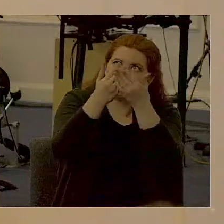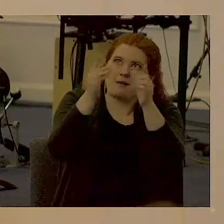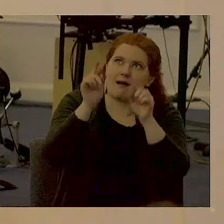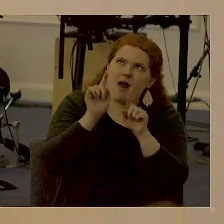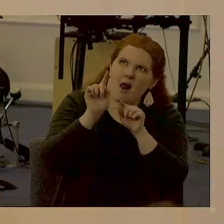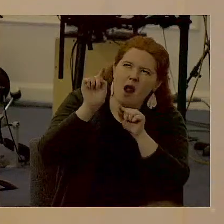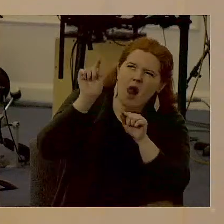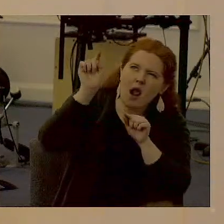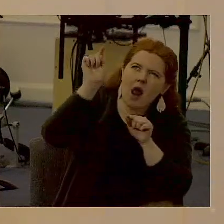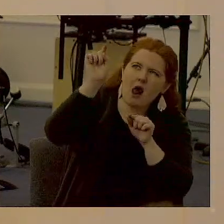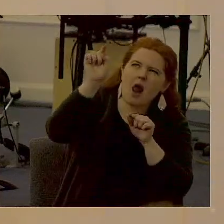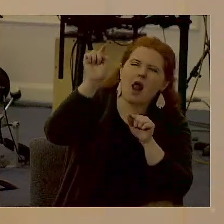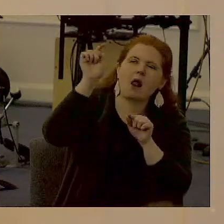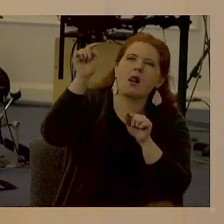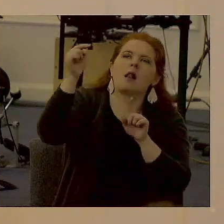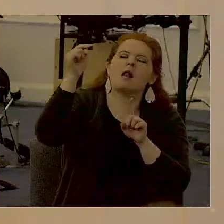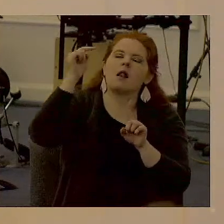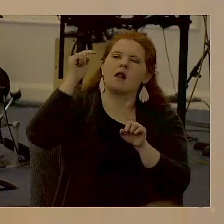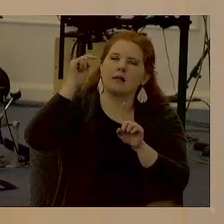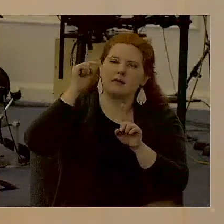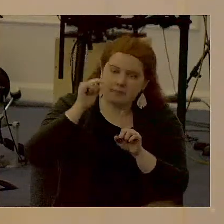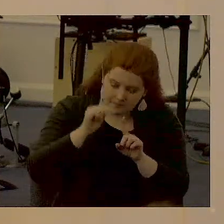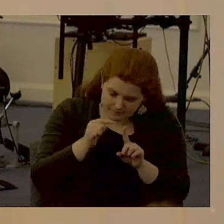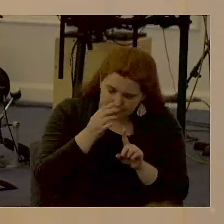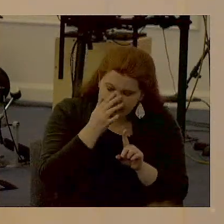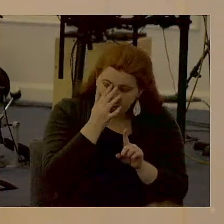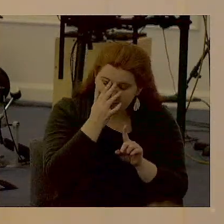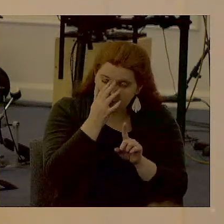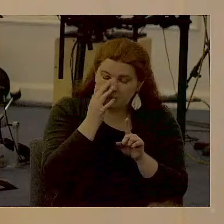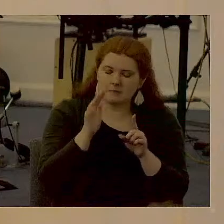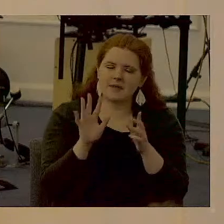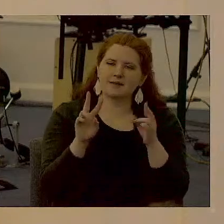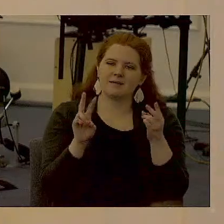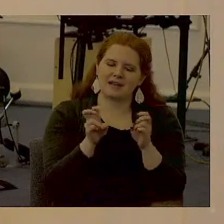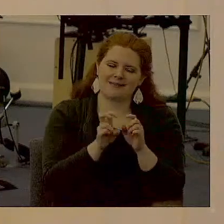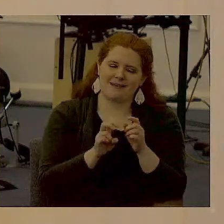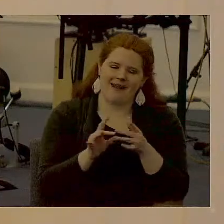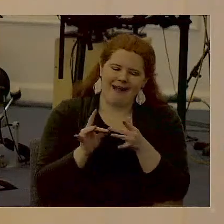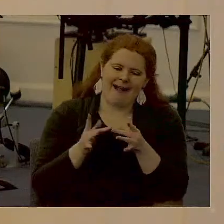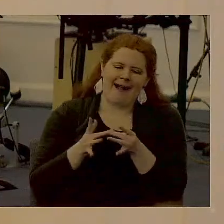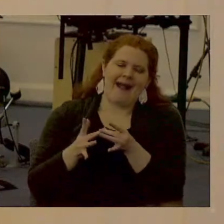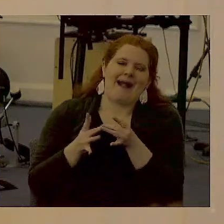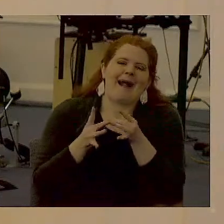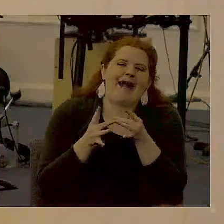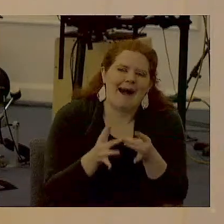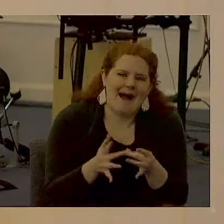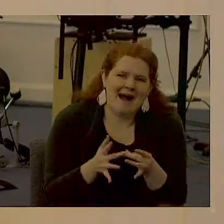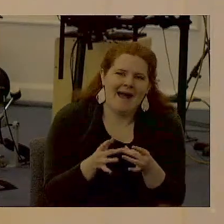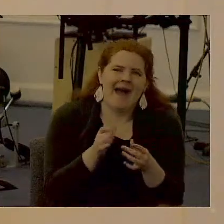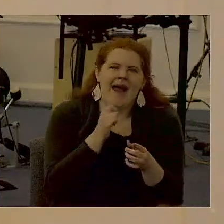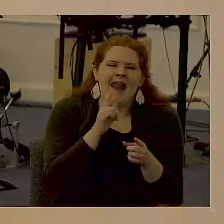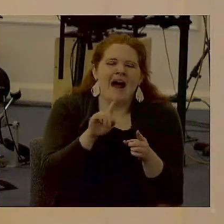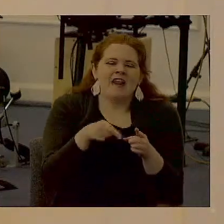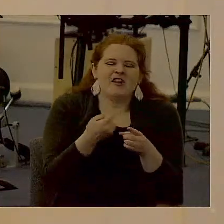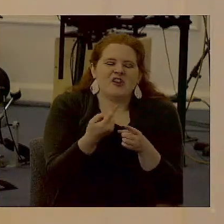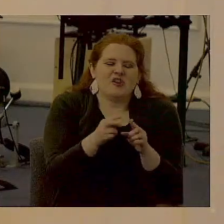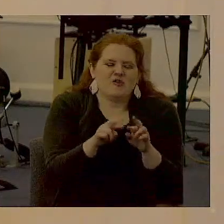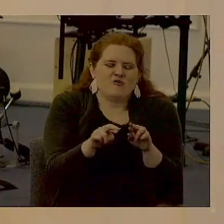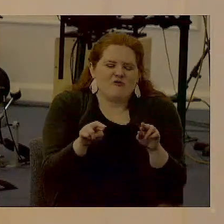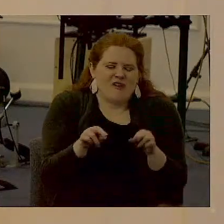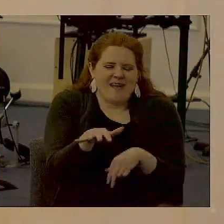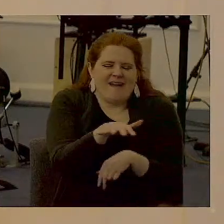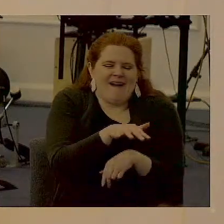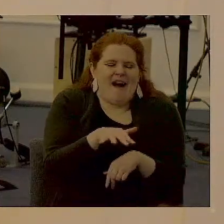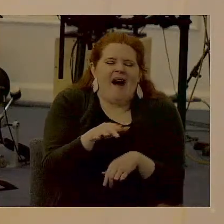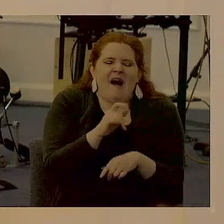far away to being a source of navigation, guiding them not just to a region, but guiding